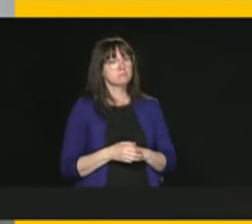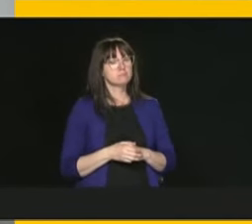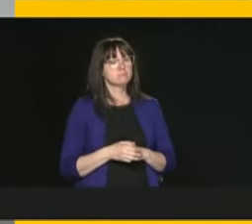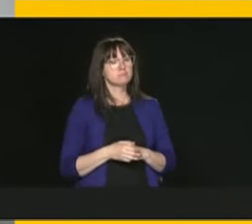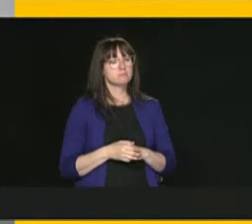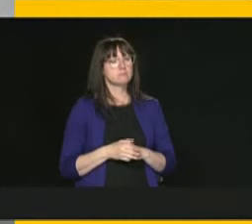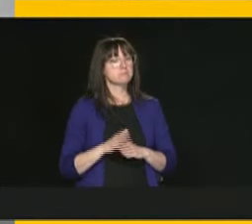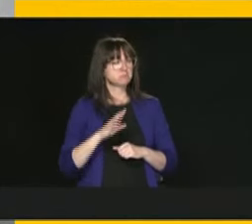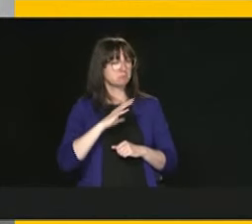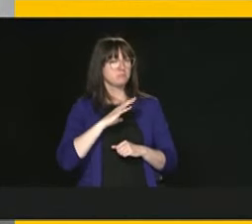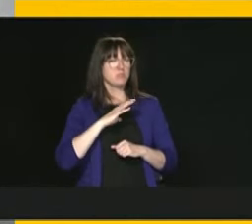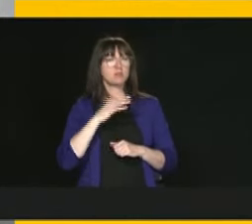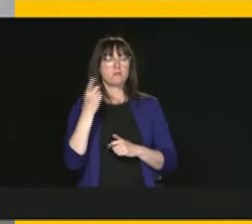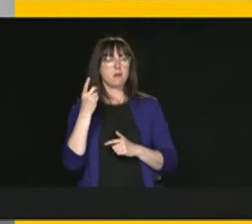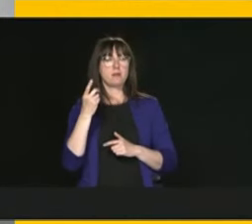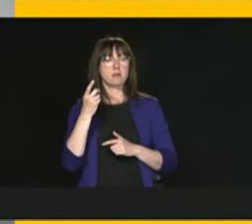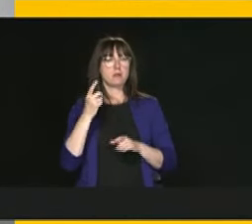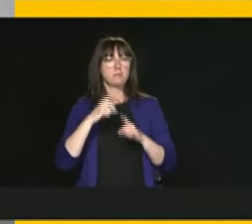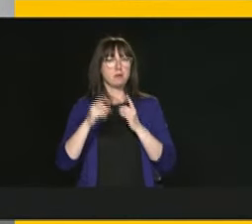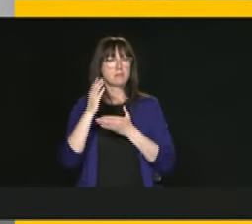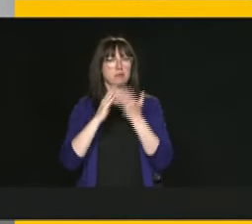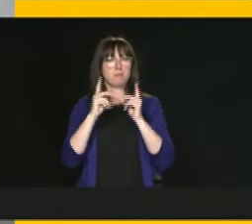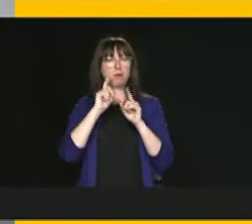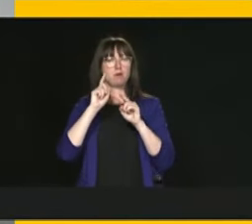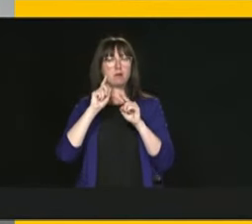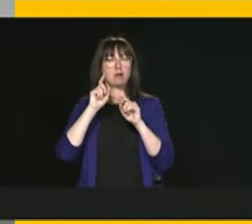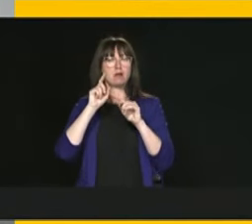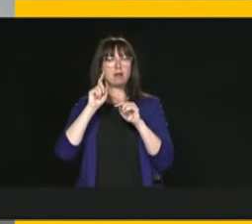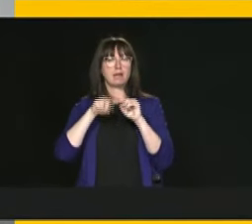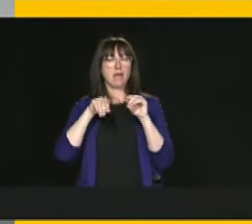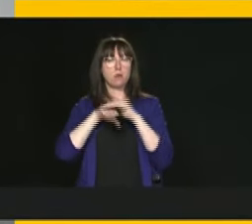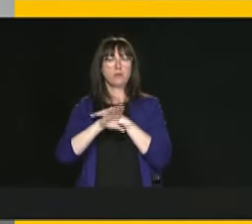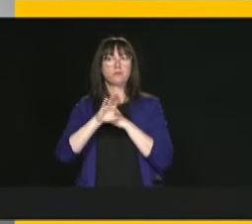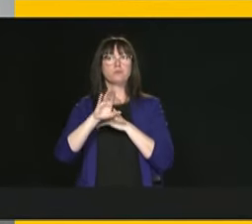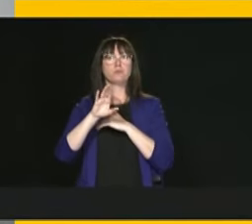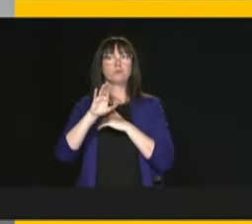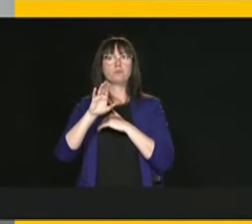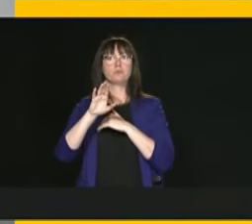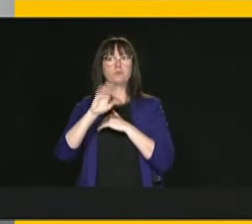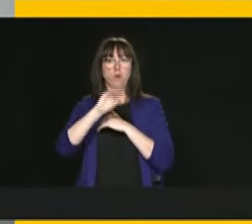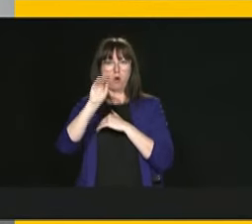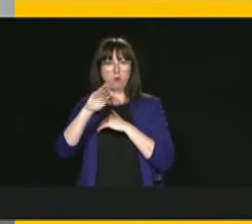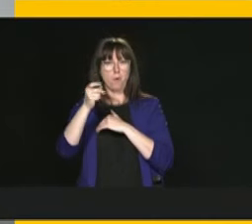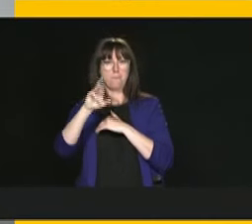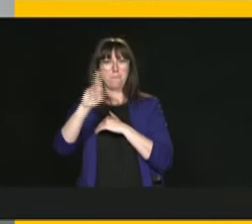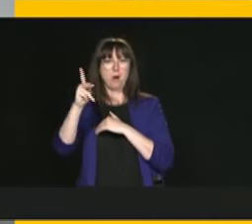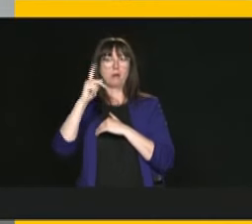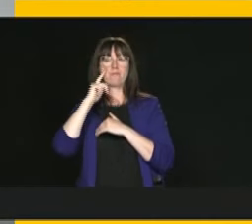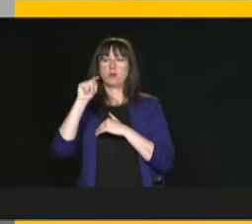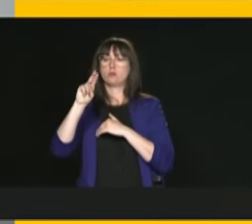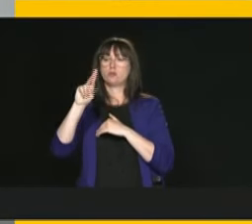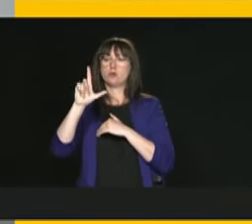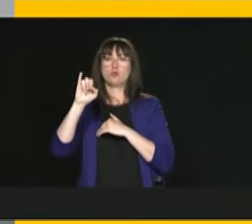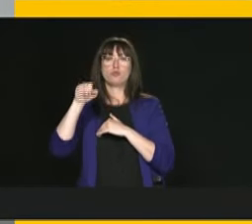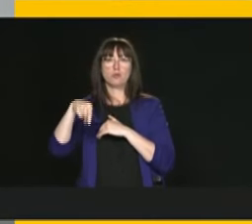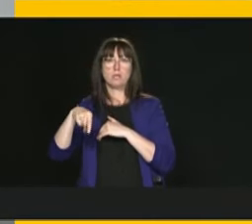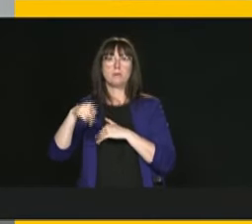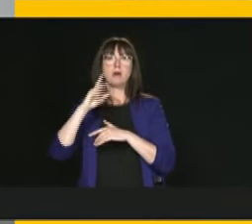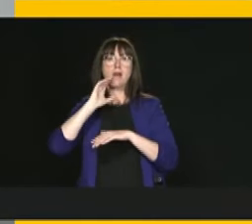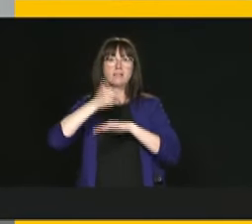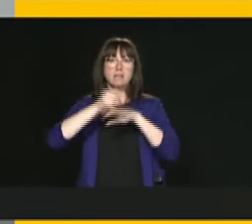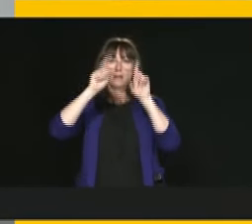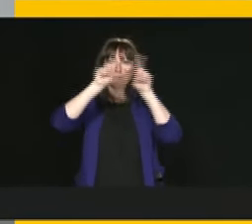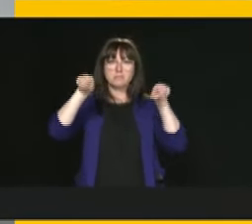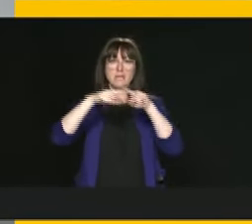that said people weren't allowed to take pictures in the parks of the tulips, and they installed signs to say no pictures,